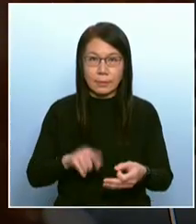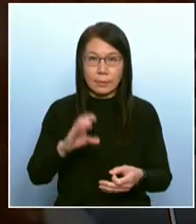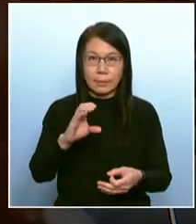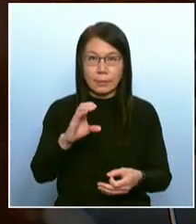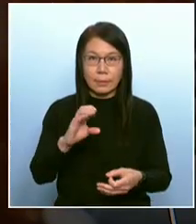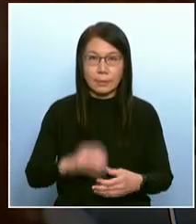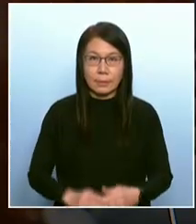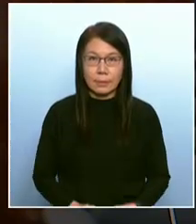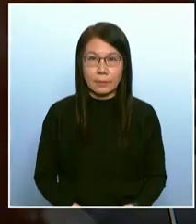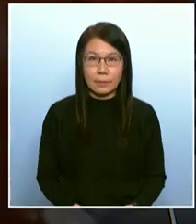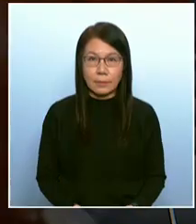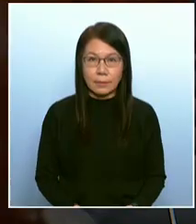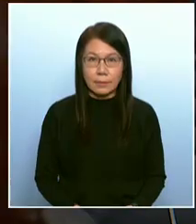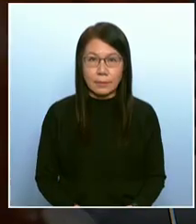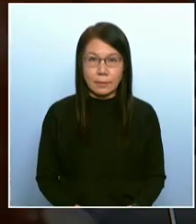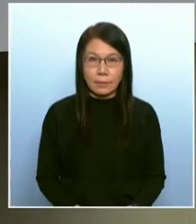Ronick Chan.